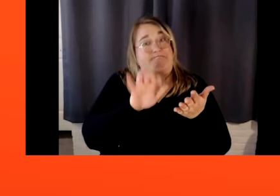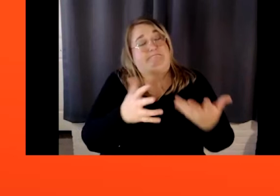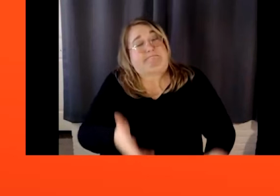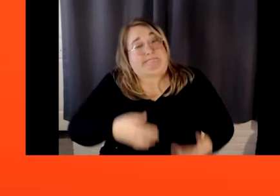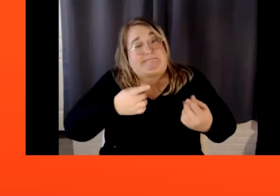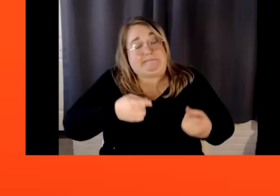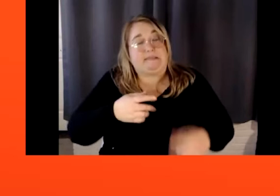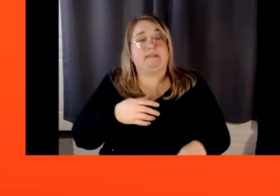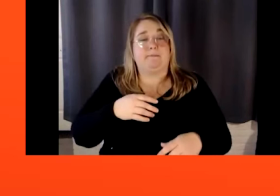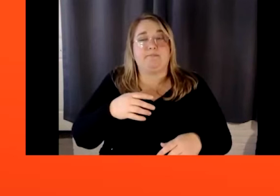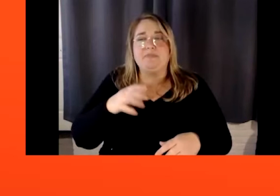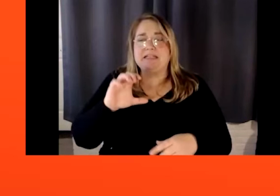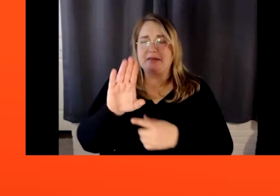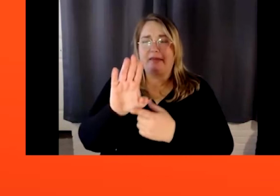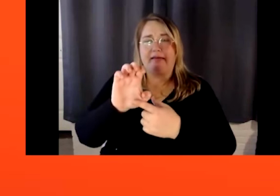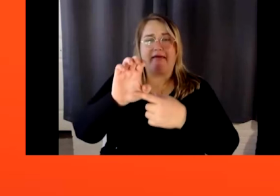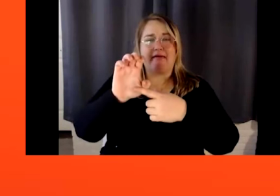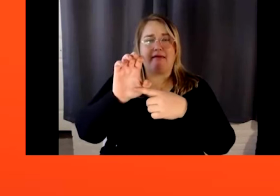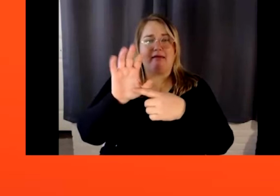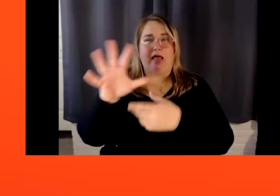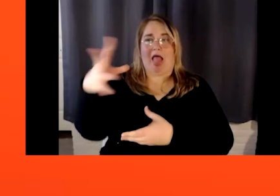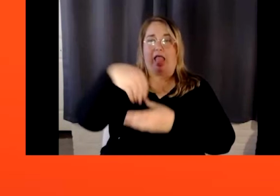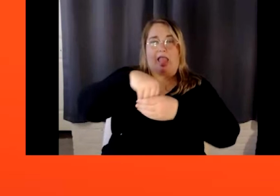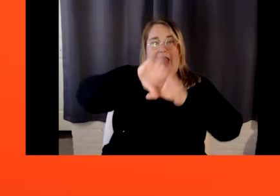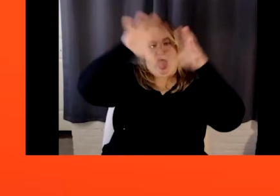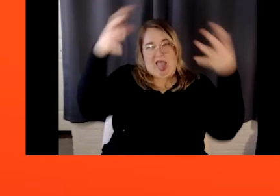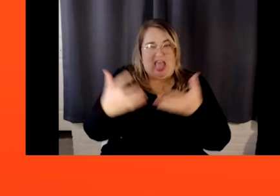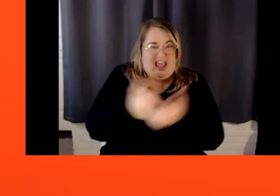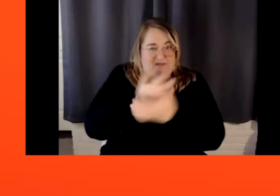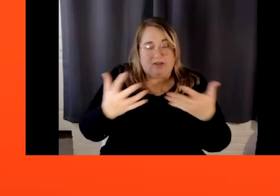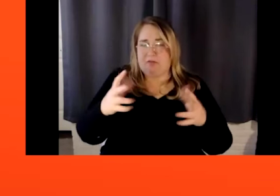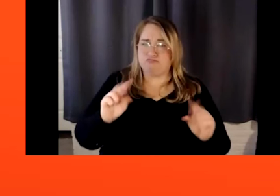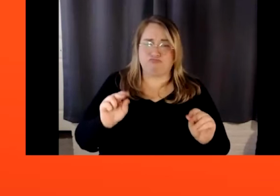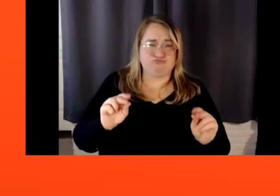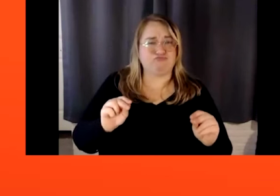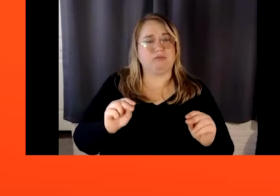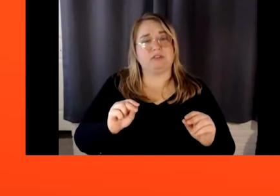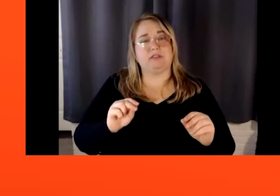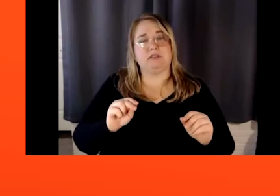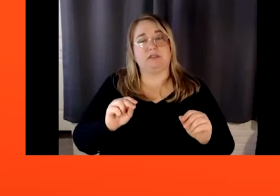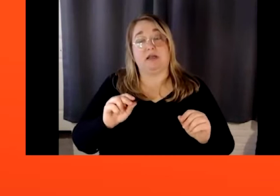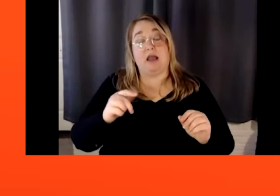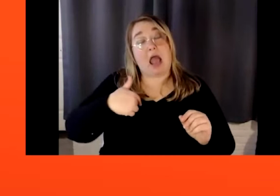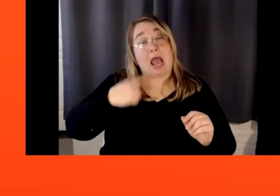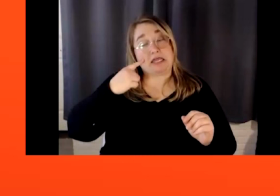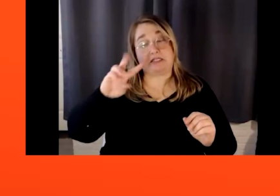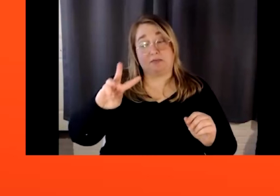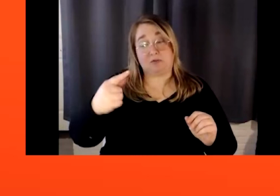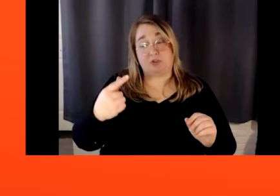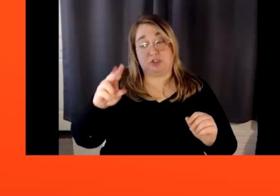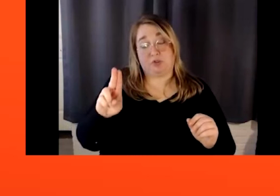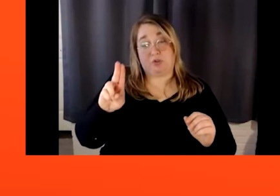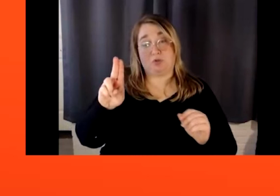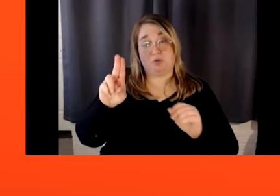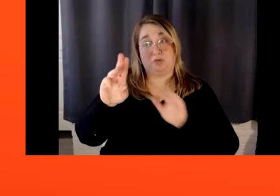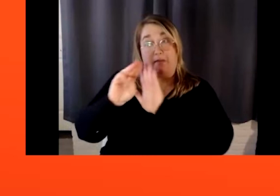right? We don't have to take the model, say with WGU, which I think is pretty great, but we don't have to take all